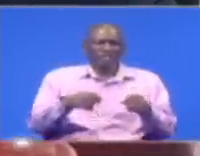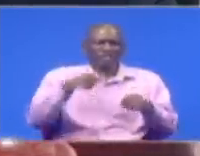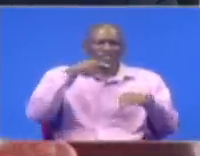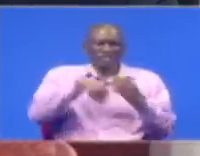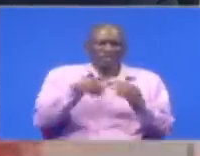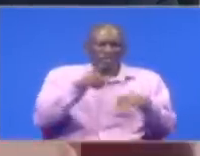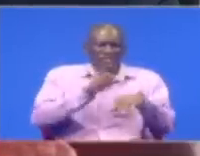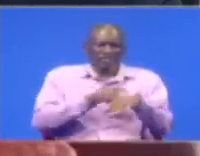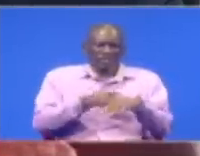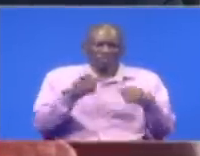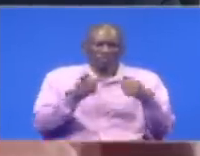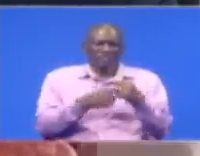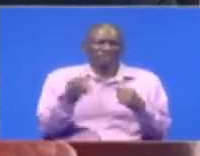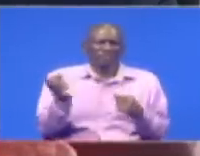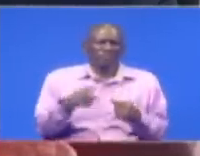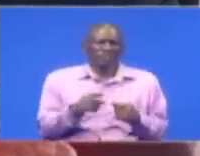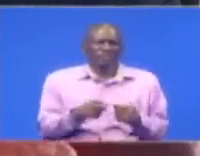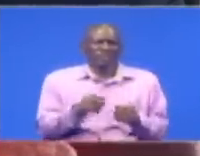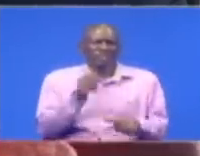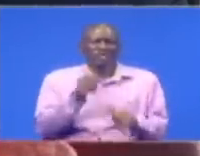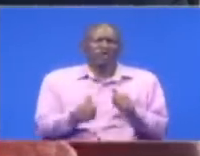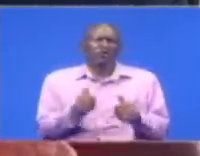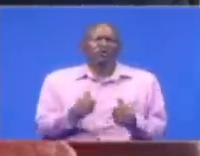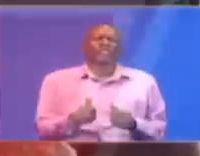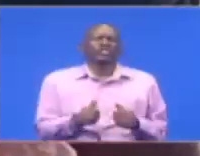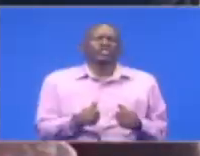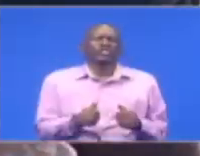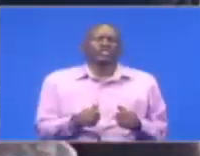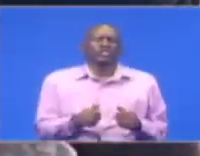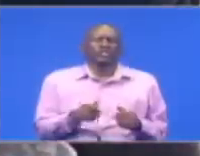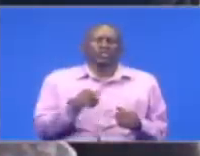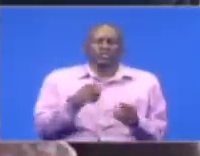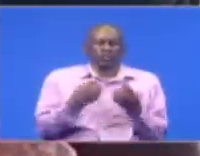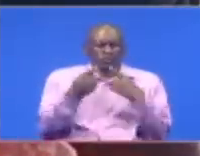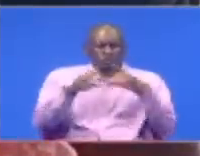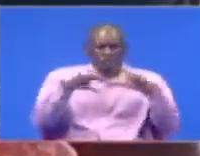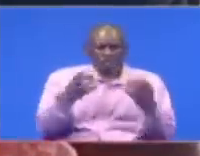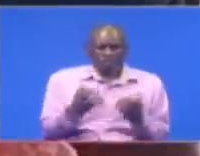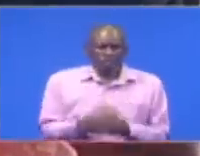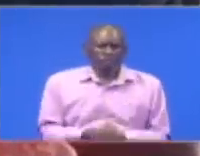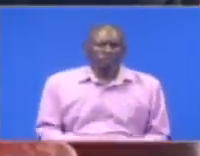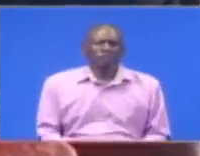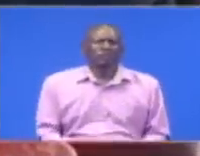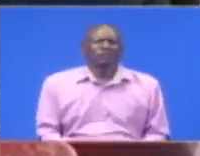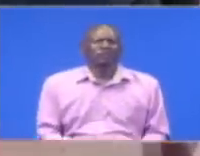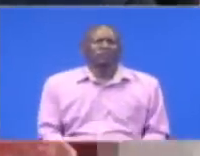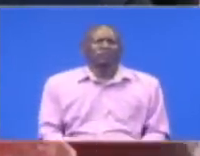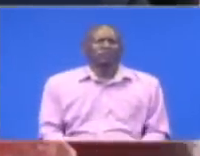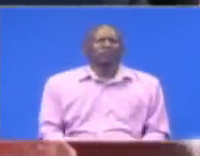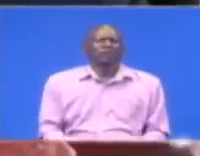this period of 6 months that Senior Counsel Ngatia proposes.